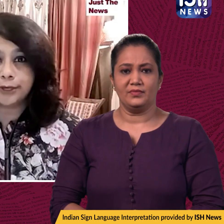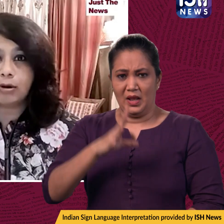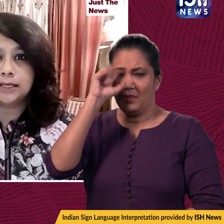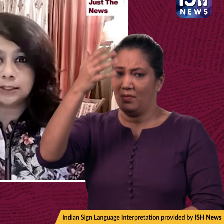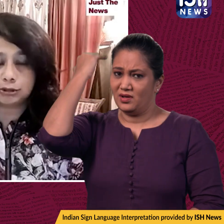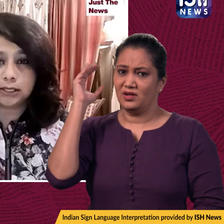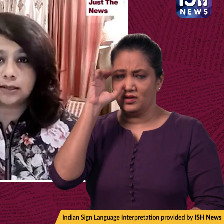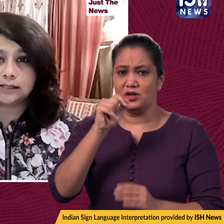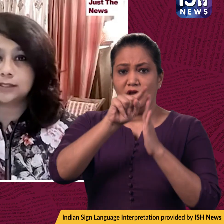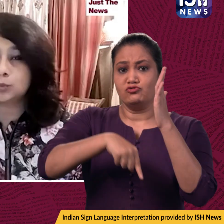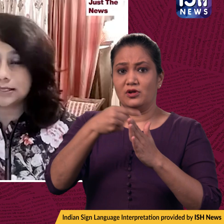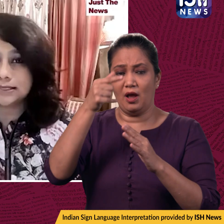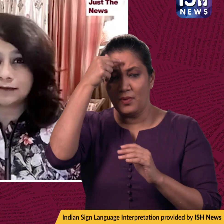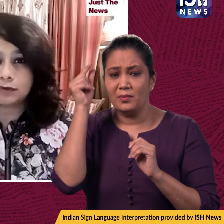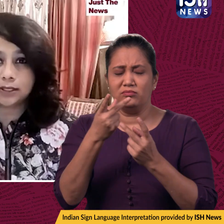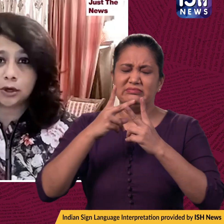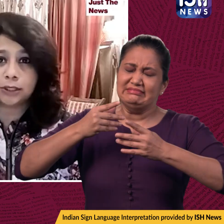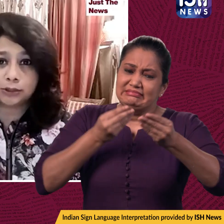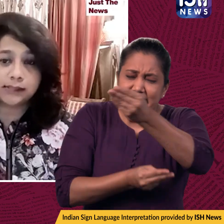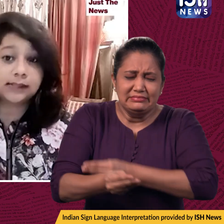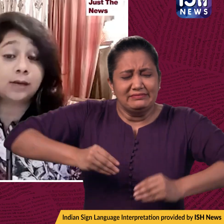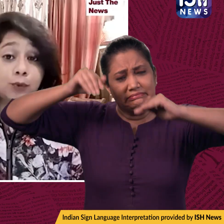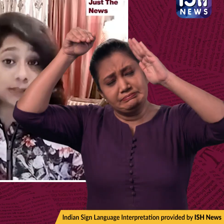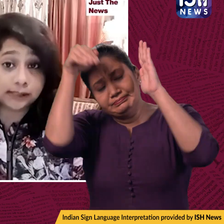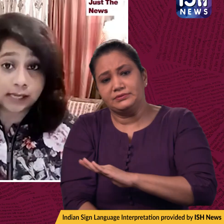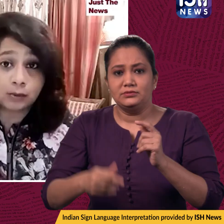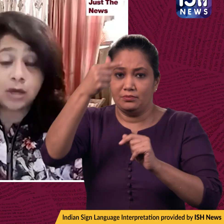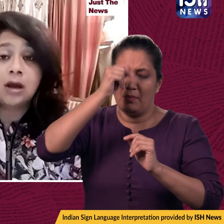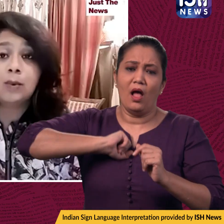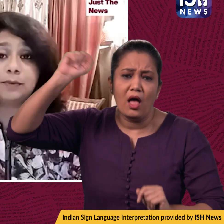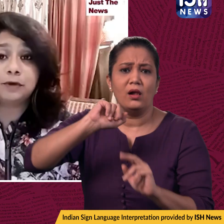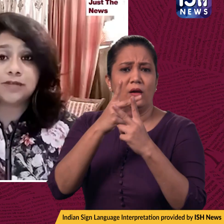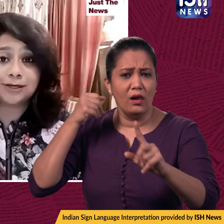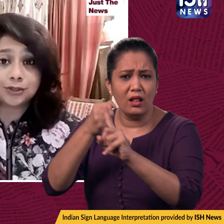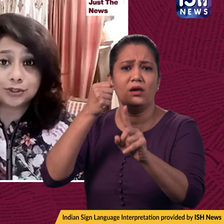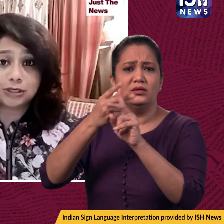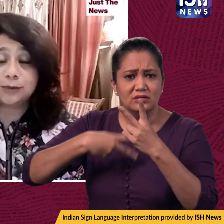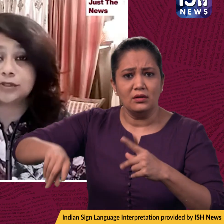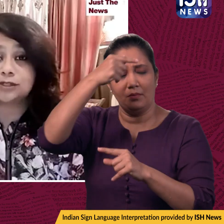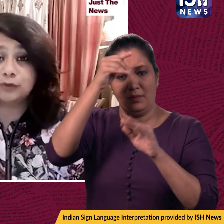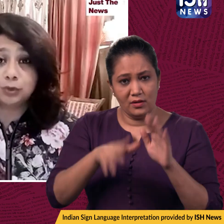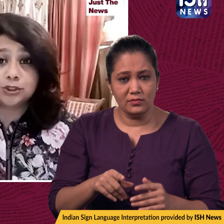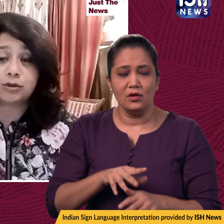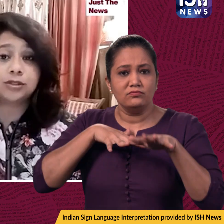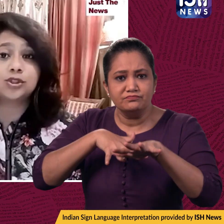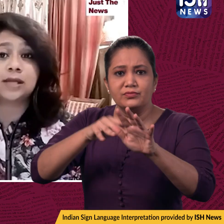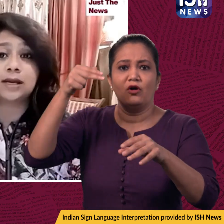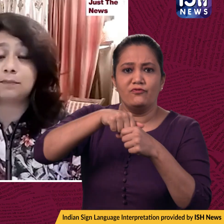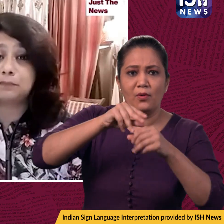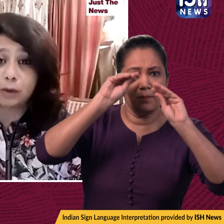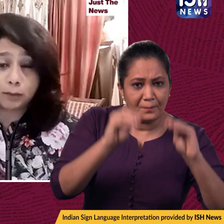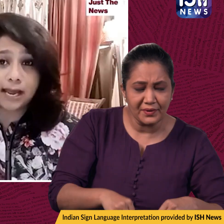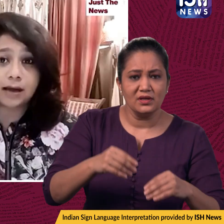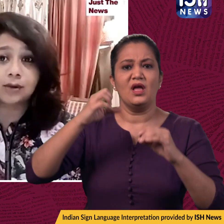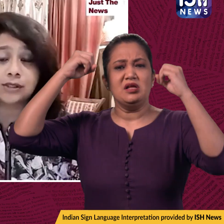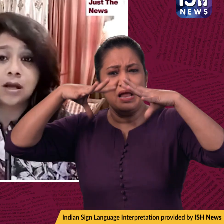remember what's going on in Sri Lanka is its worst ever economic crisis. There are protests now where people have taken to the streets because there's fuel shortage, there